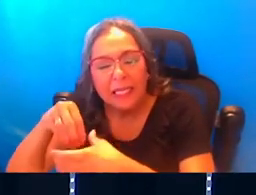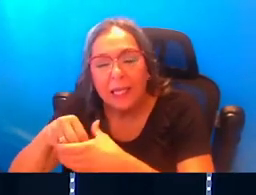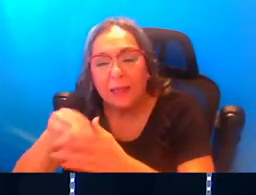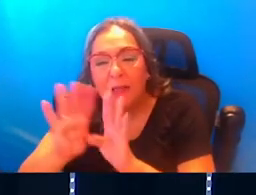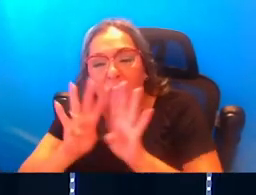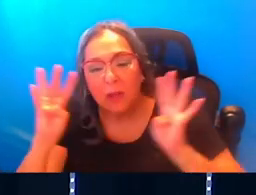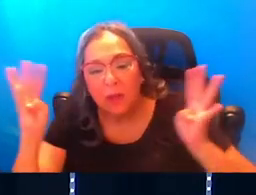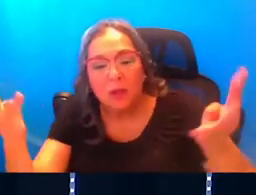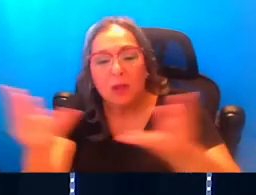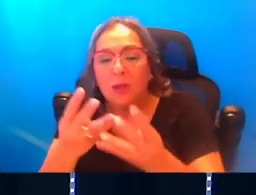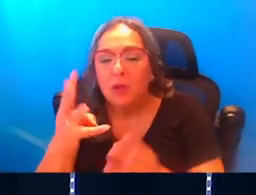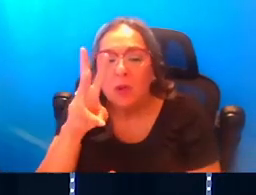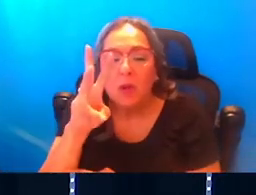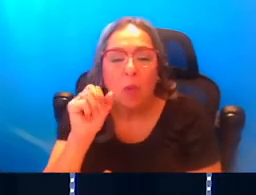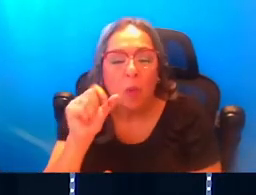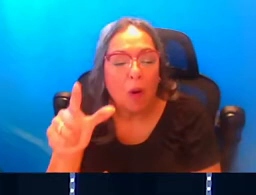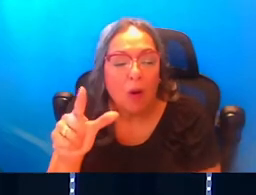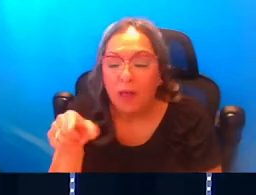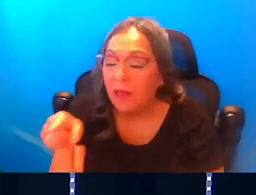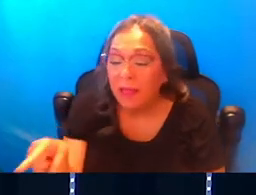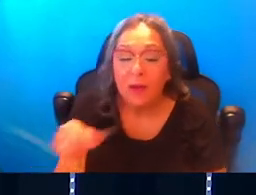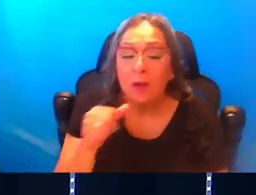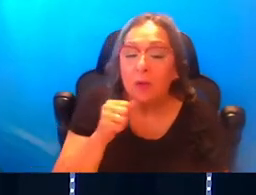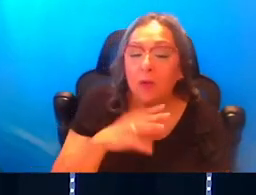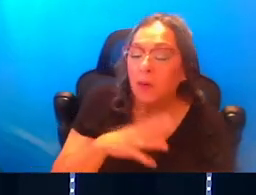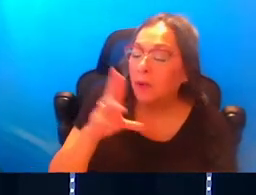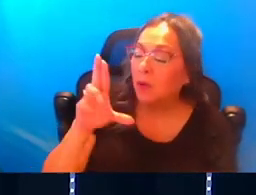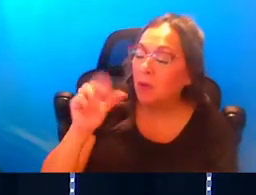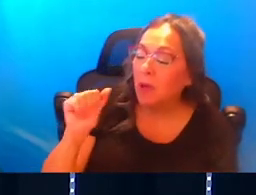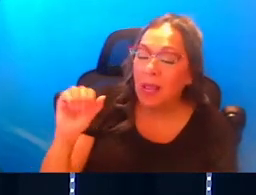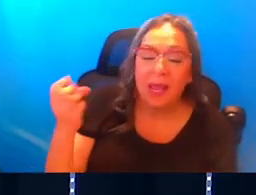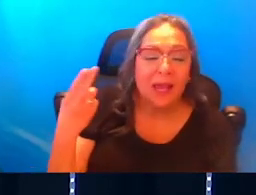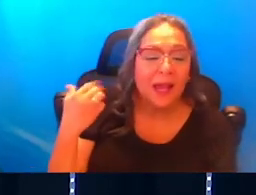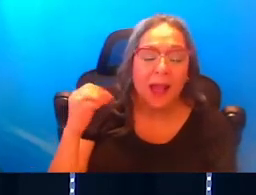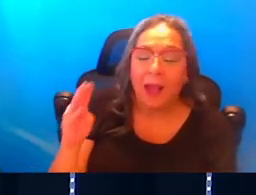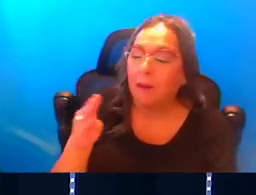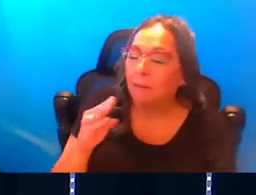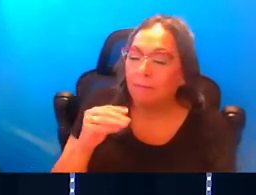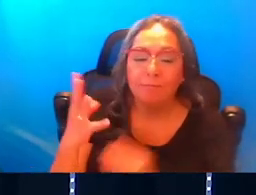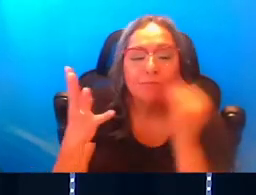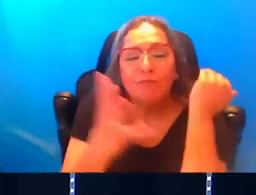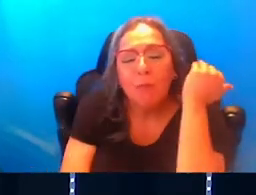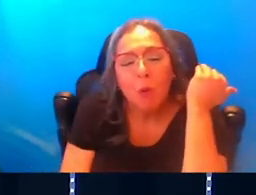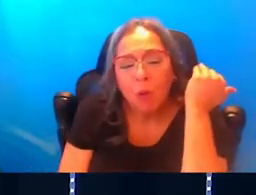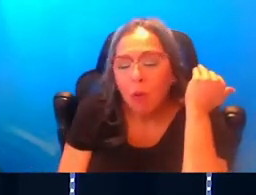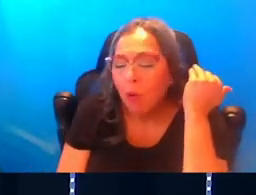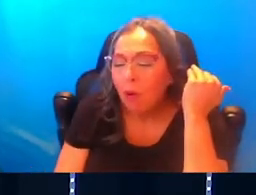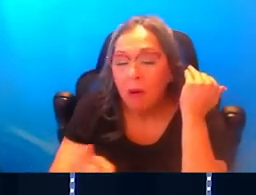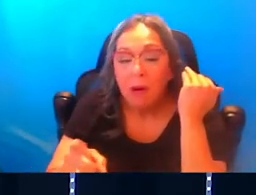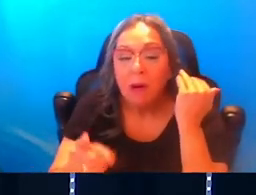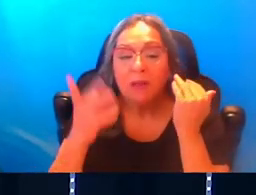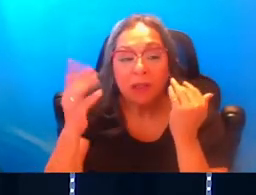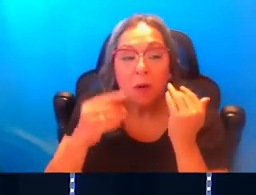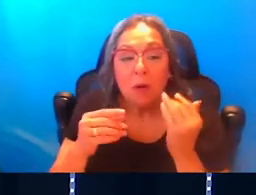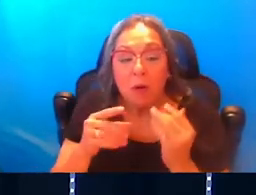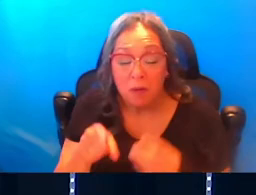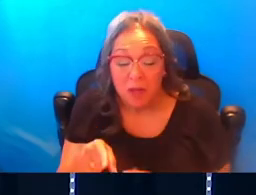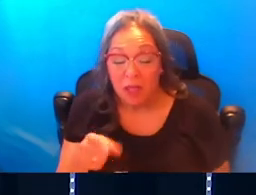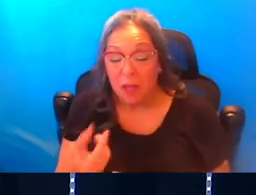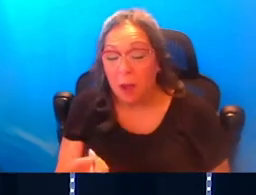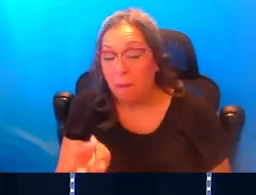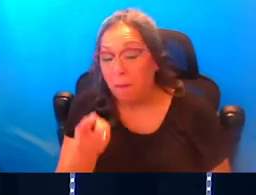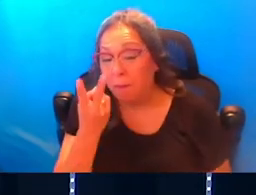not very wealthy at all. They go, they think, discretion, no one's going to see us, and then they do see